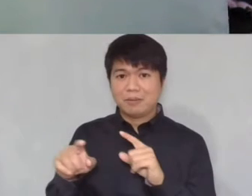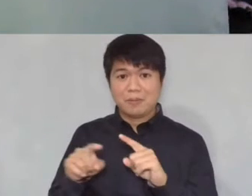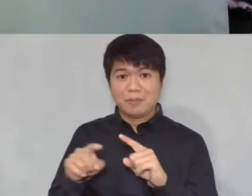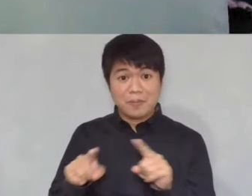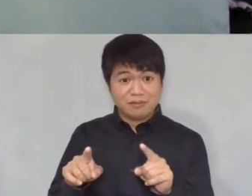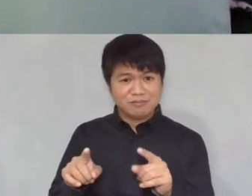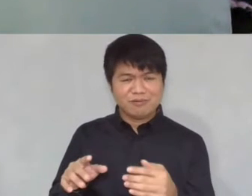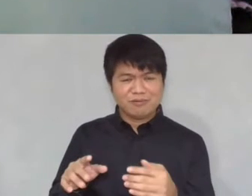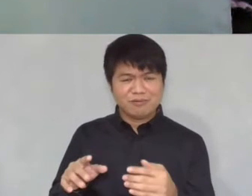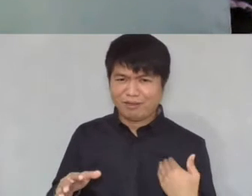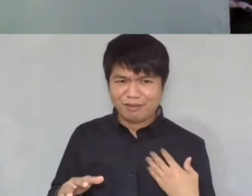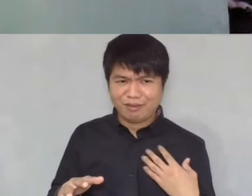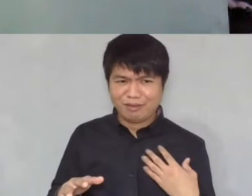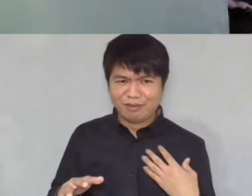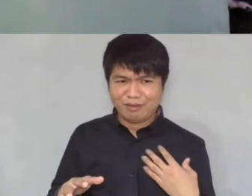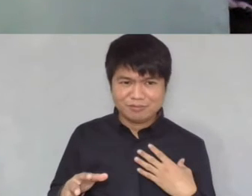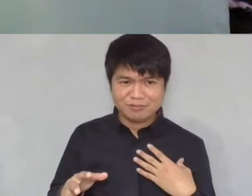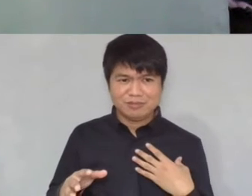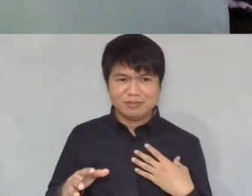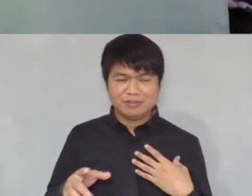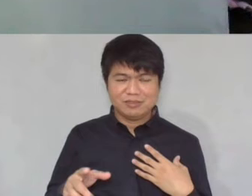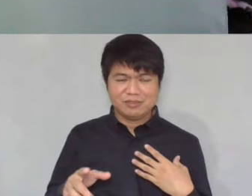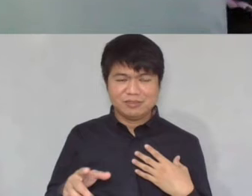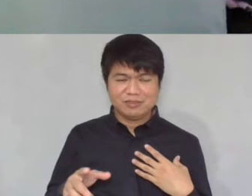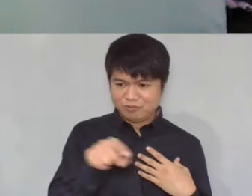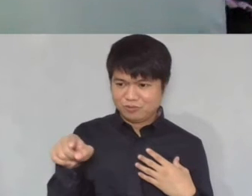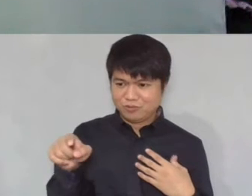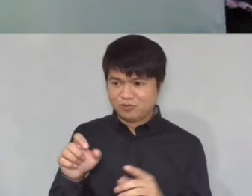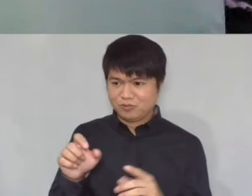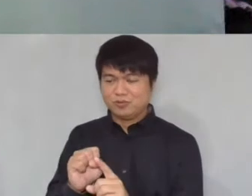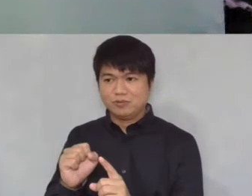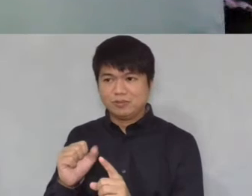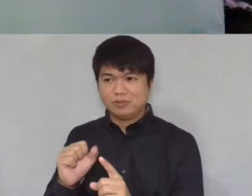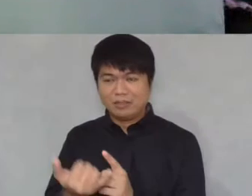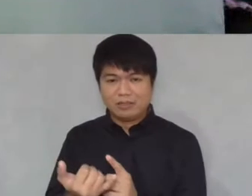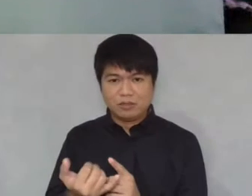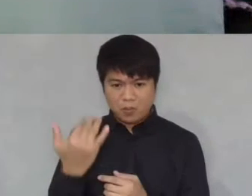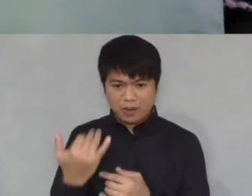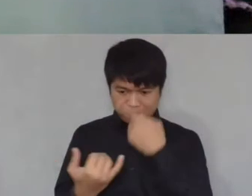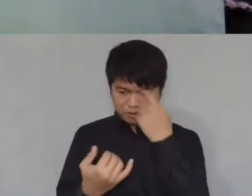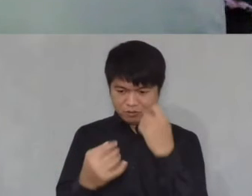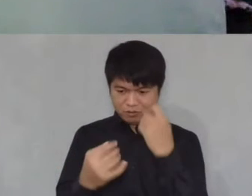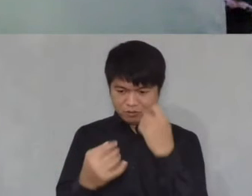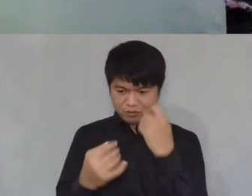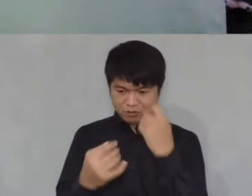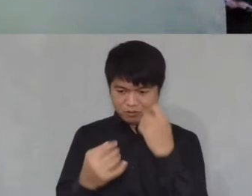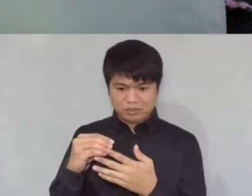of course they're still being routed to all the specialty societies because there are very